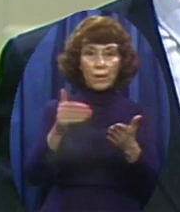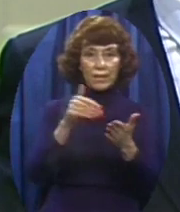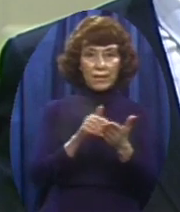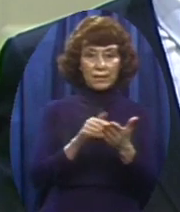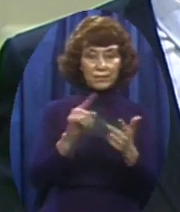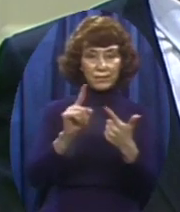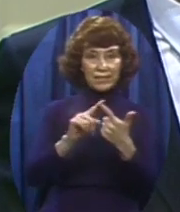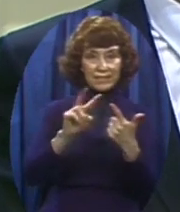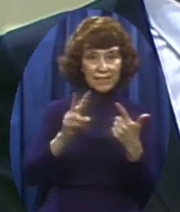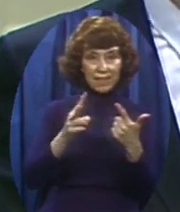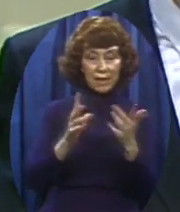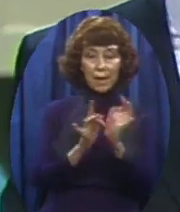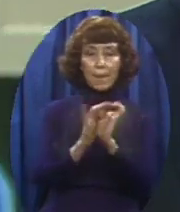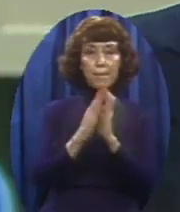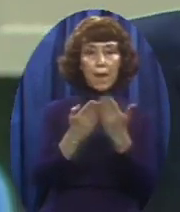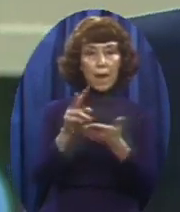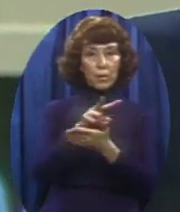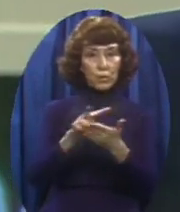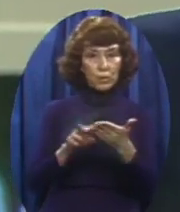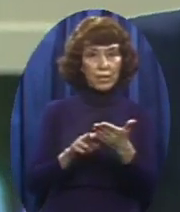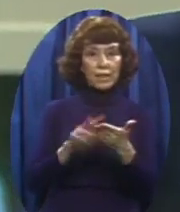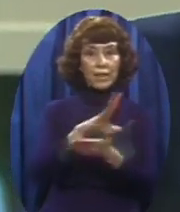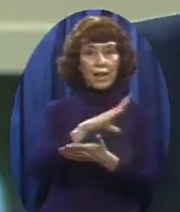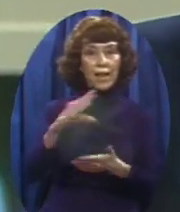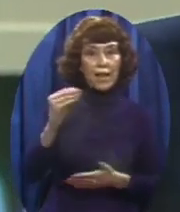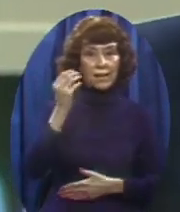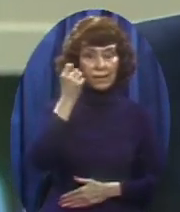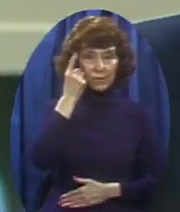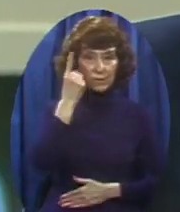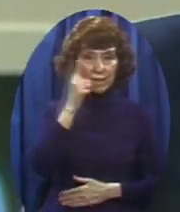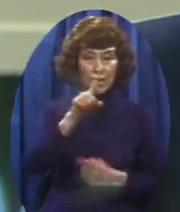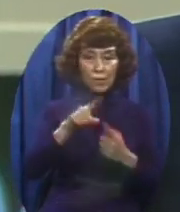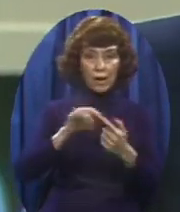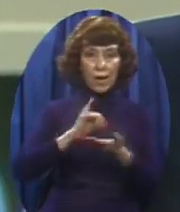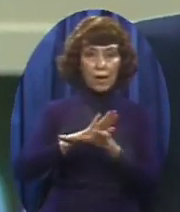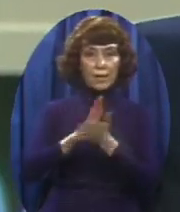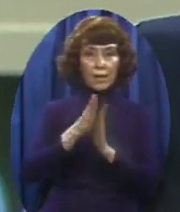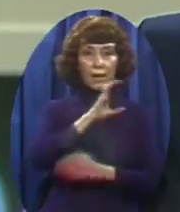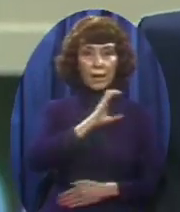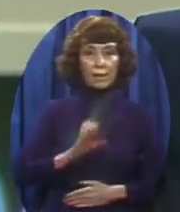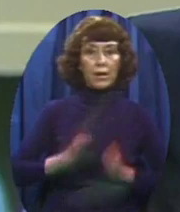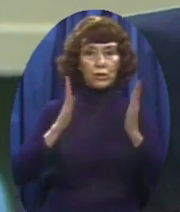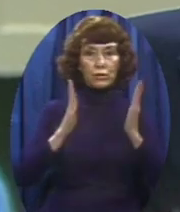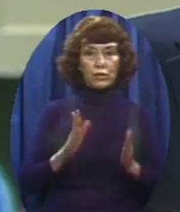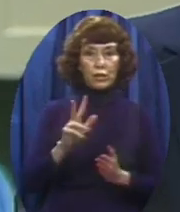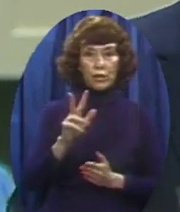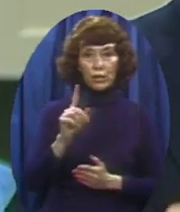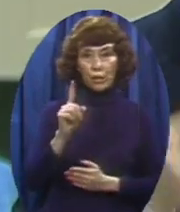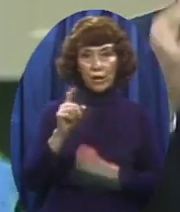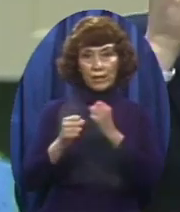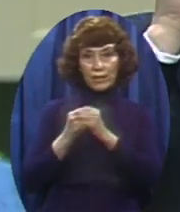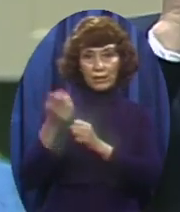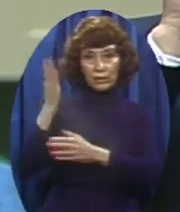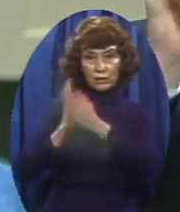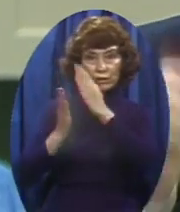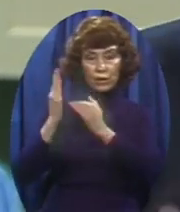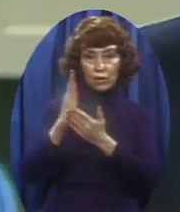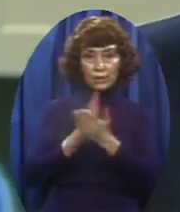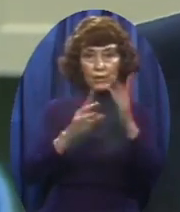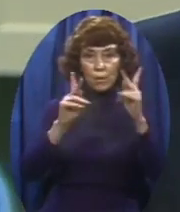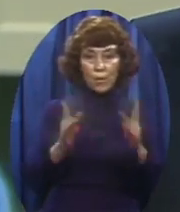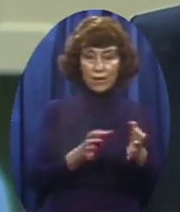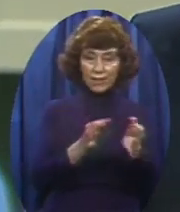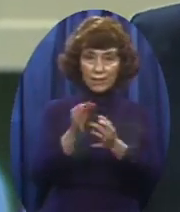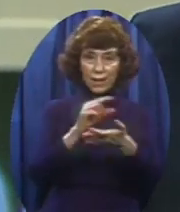and understanding. When I became a Christian 31 years ago, somebody very graciously told me about a verse in 1 John chapter